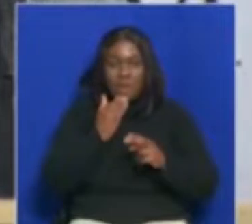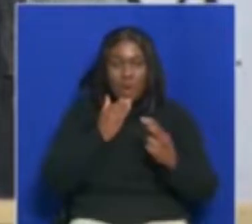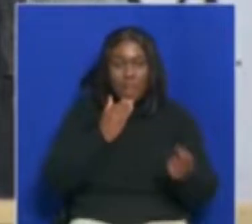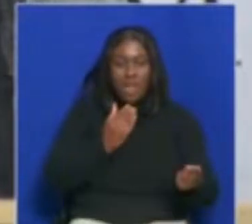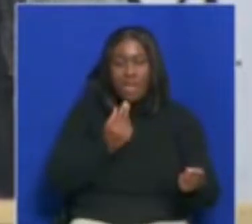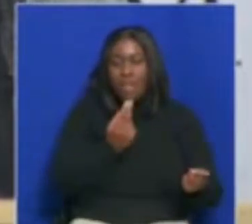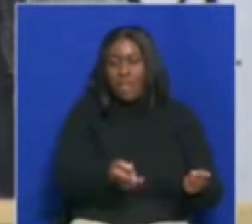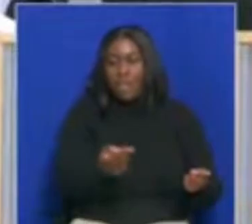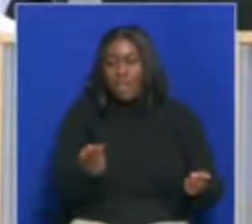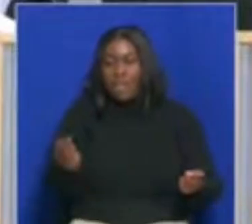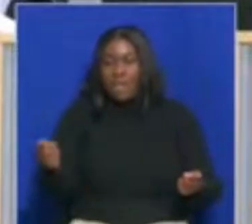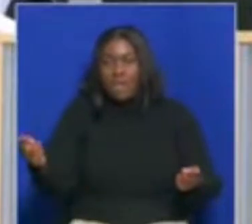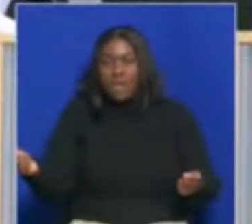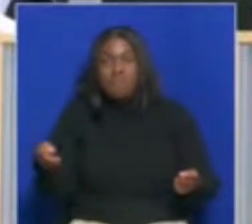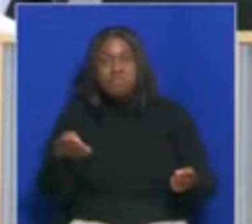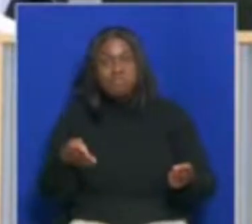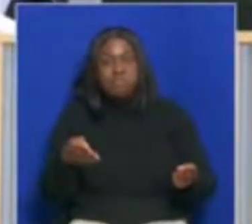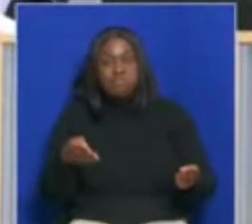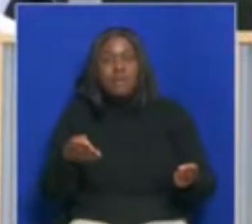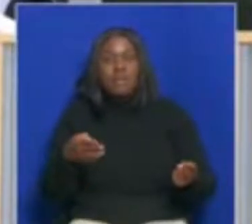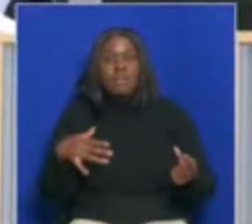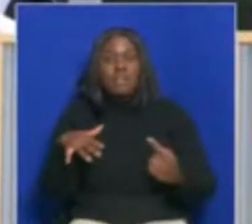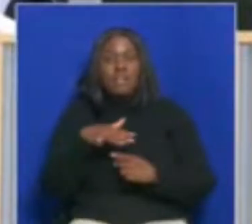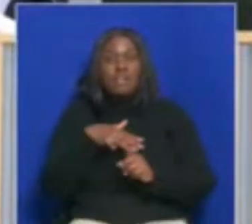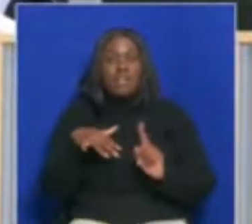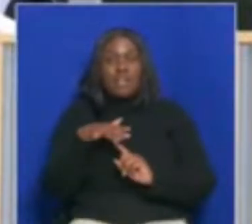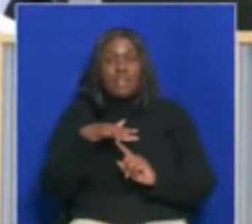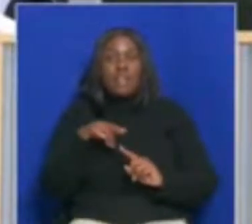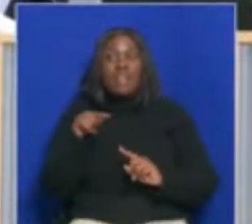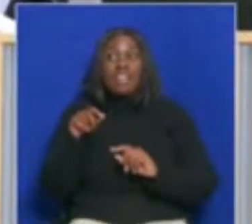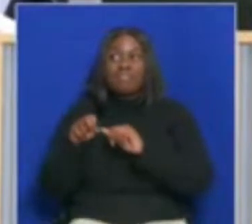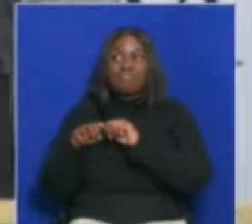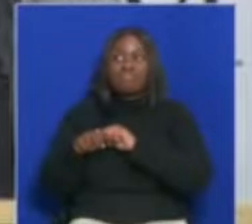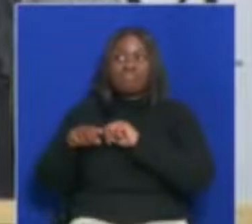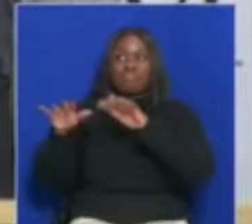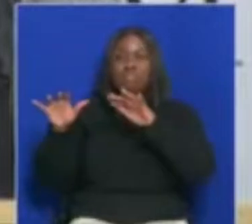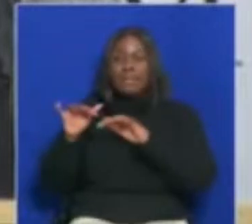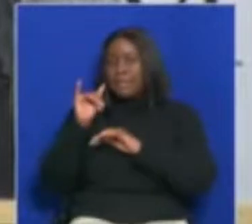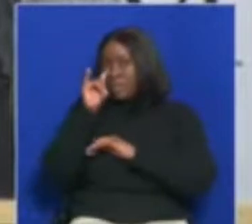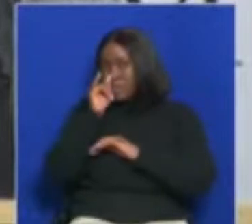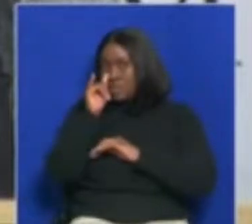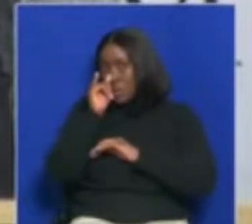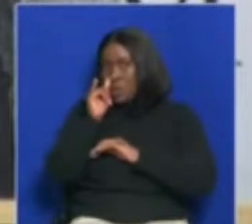crime scene circulated on social media even before